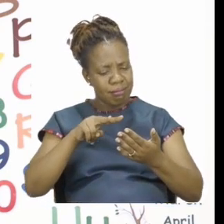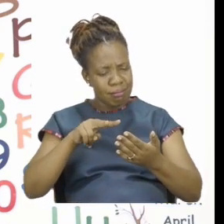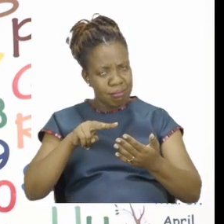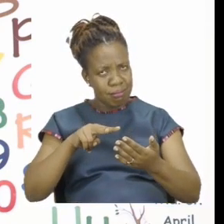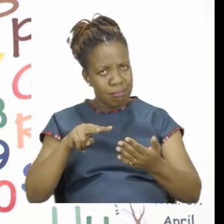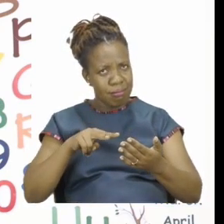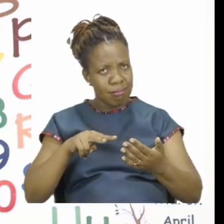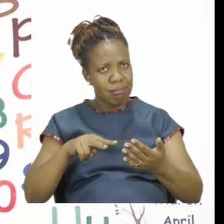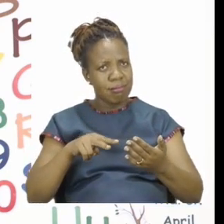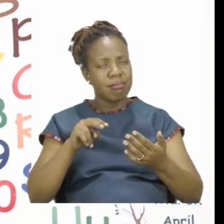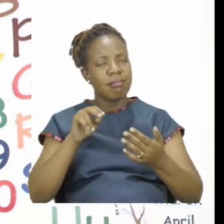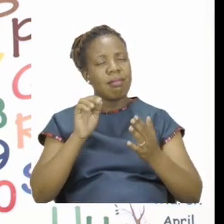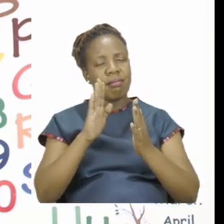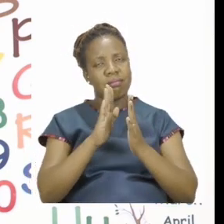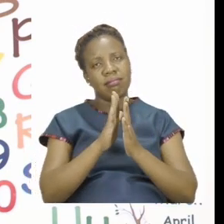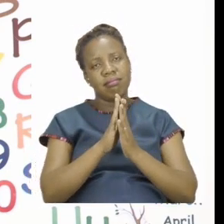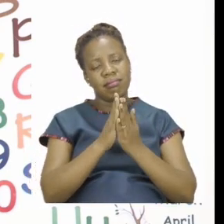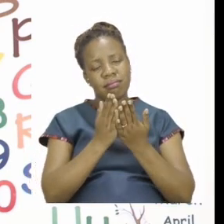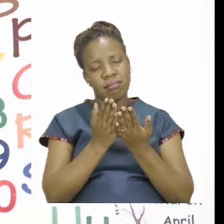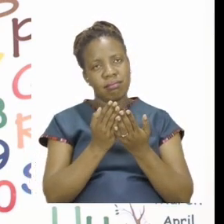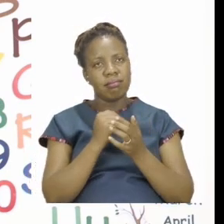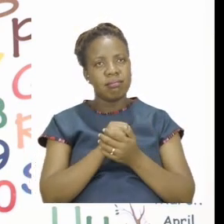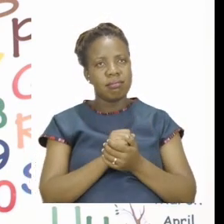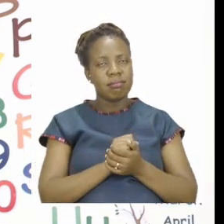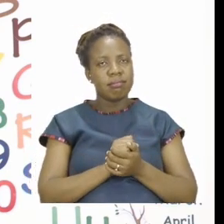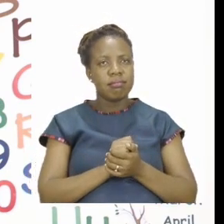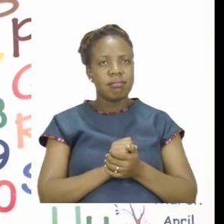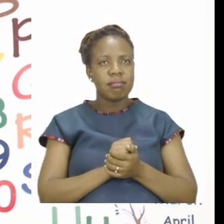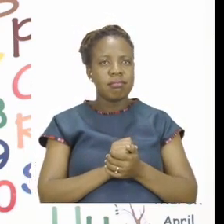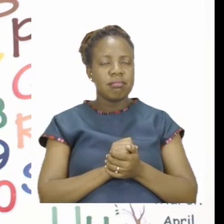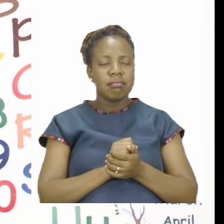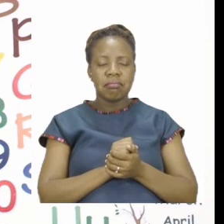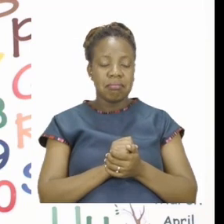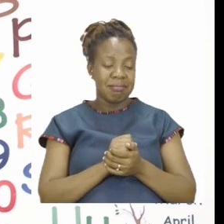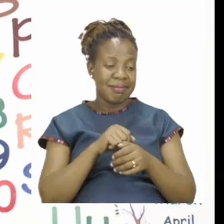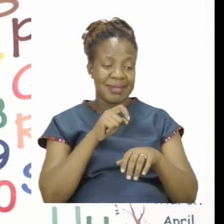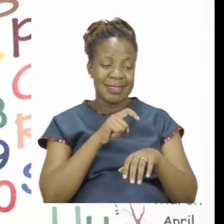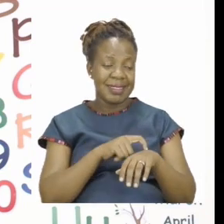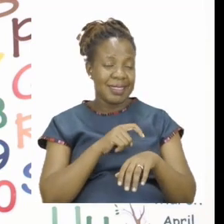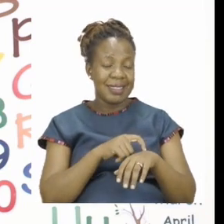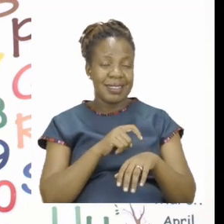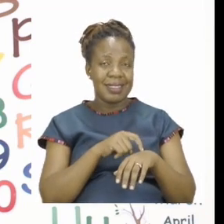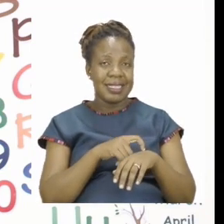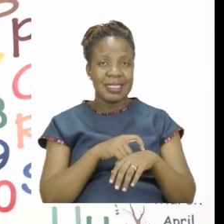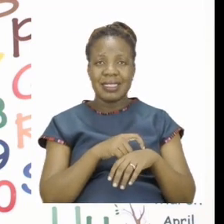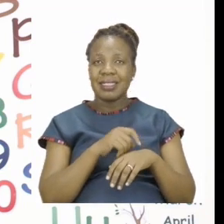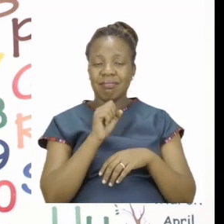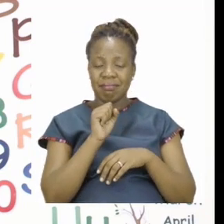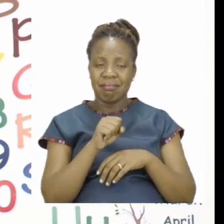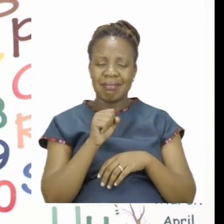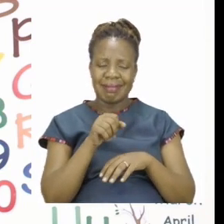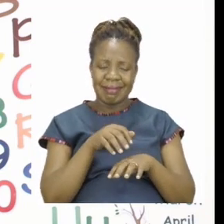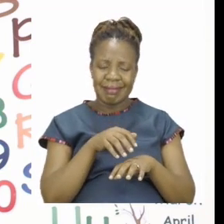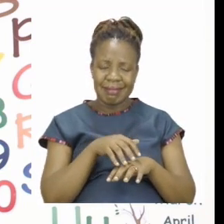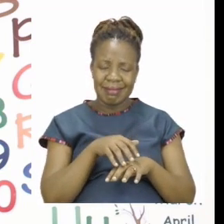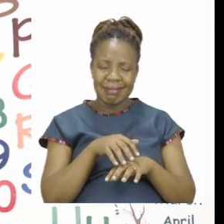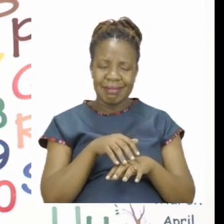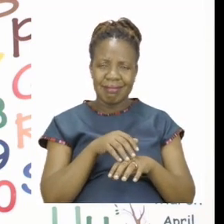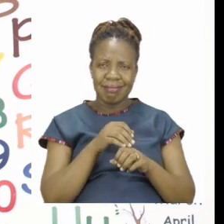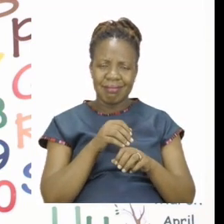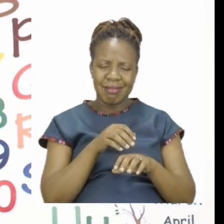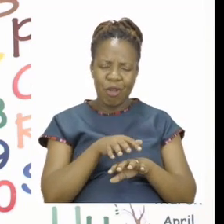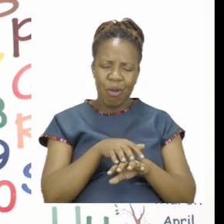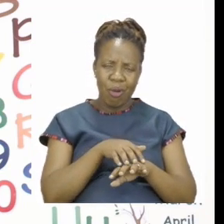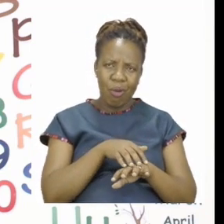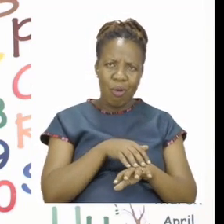So take your time, boys and girls. This exercise is quite hard, but keep reading the rules. They're the ones that are going to guide